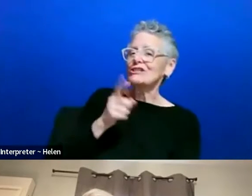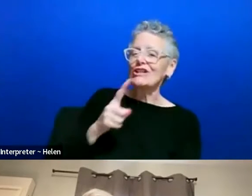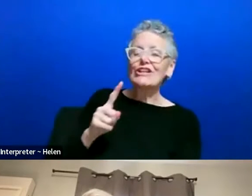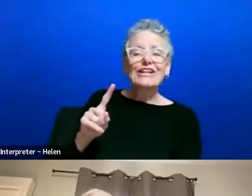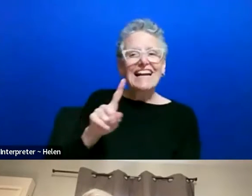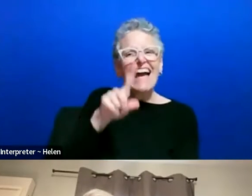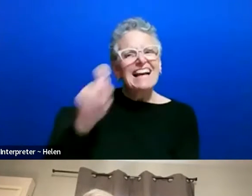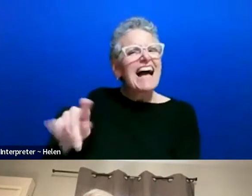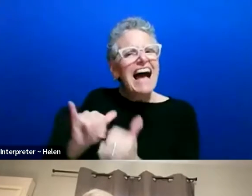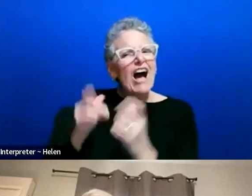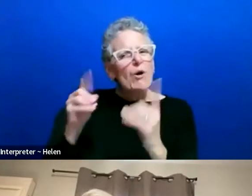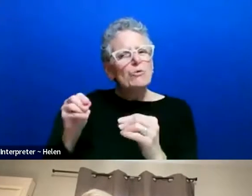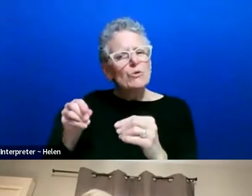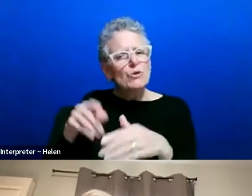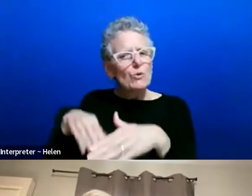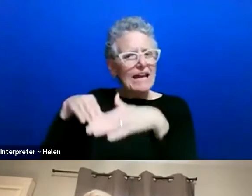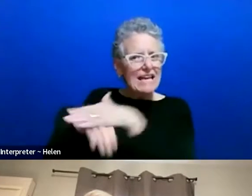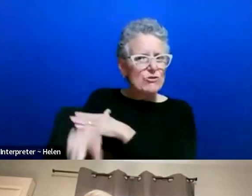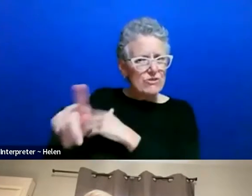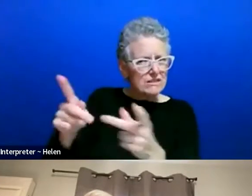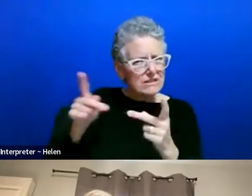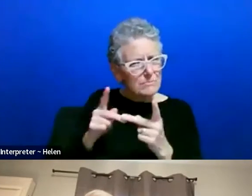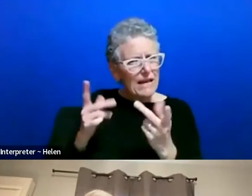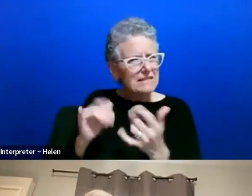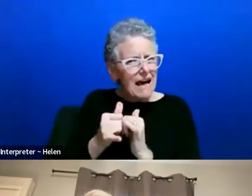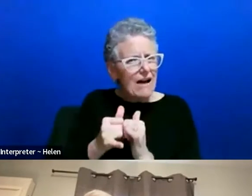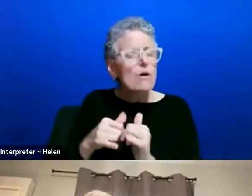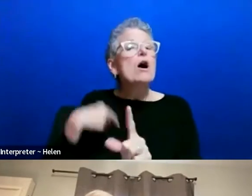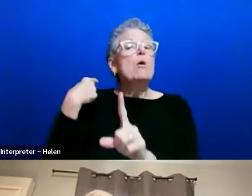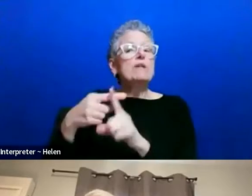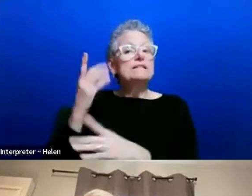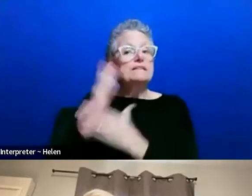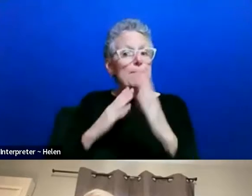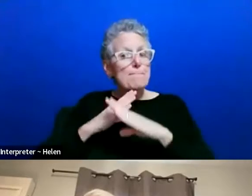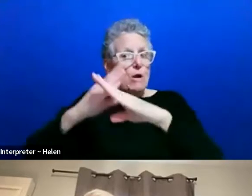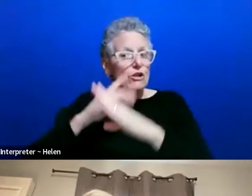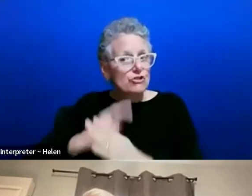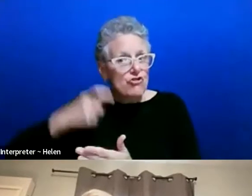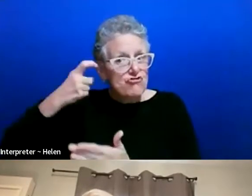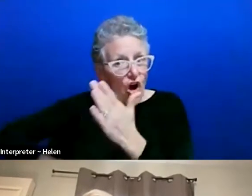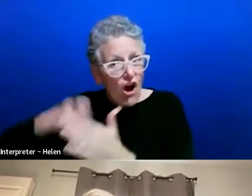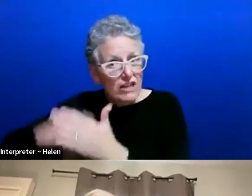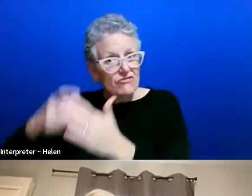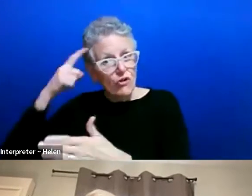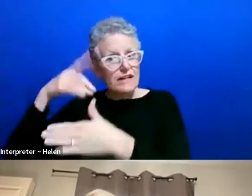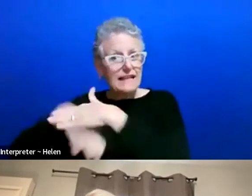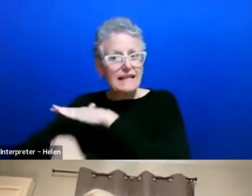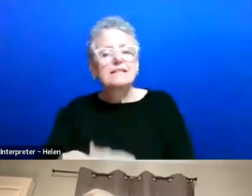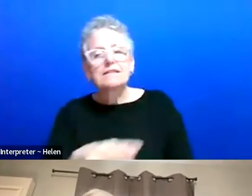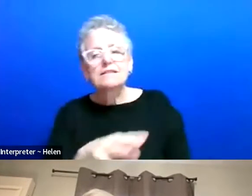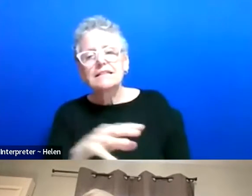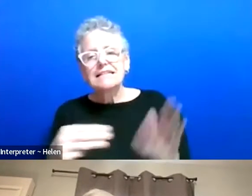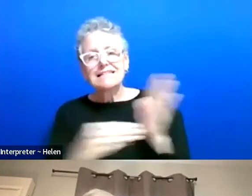do you enter the space, and also some barriers or costs to entry? So I would say